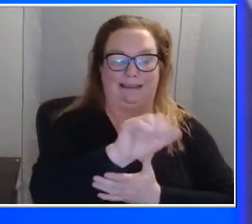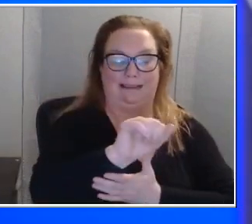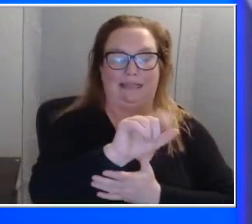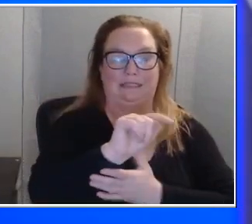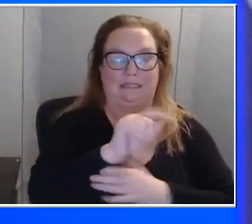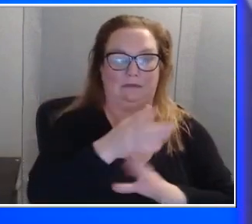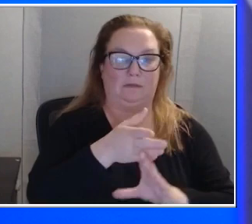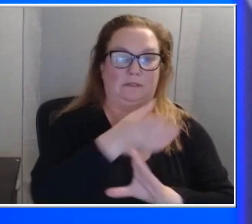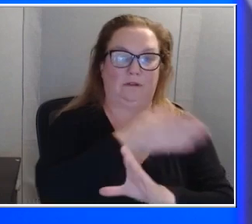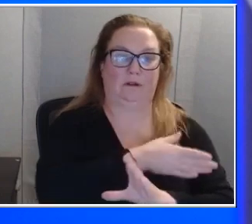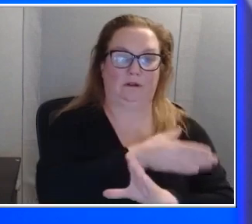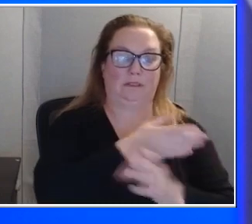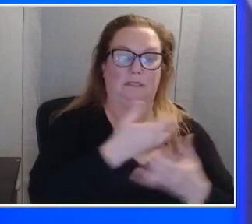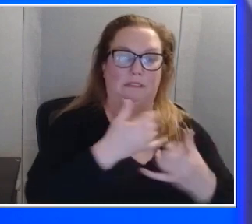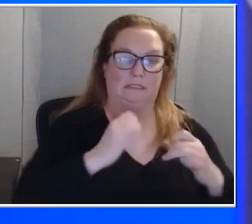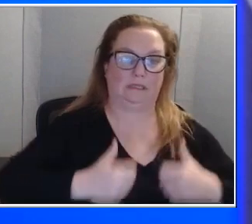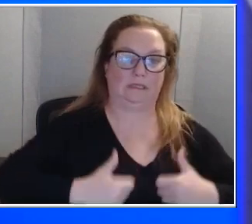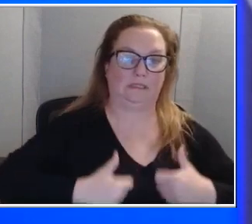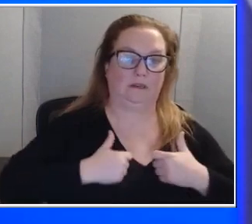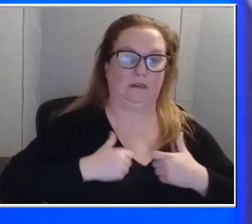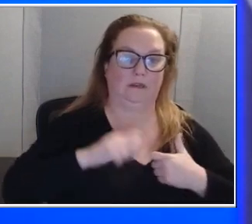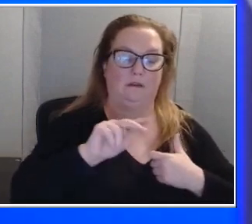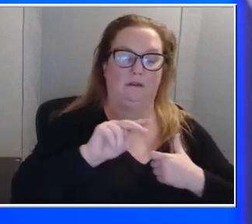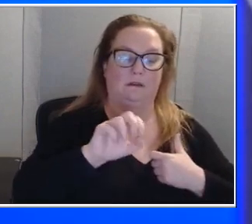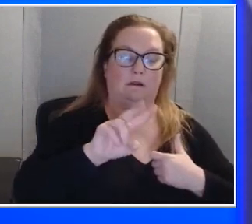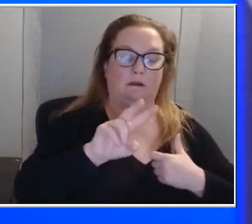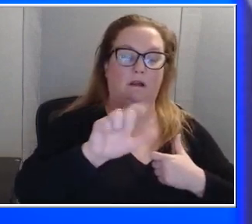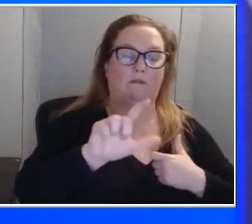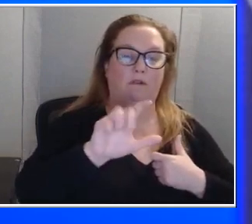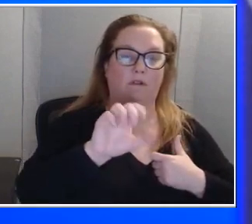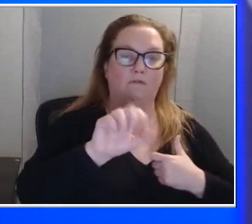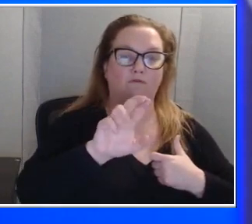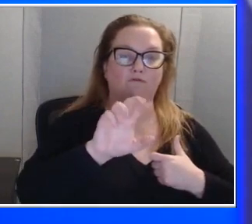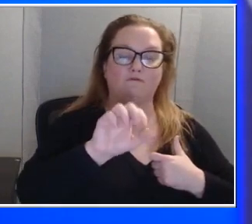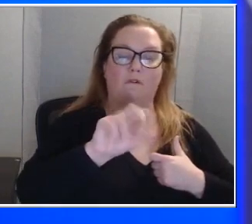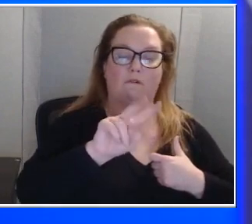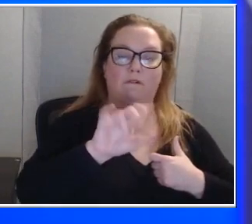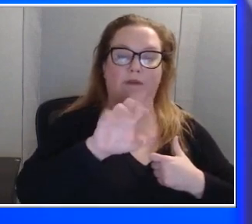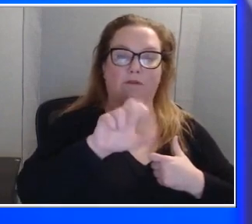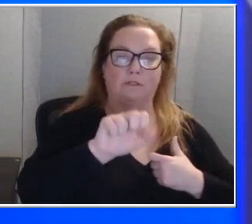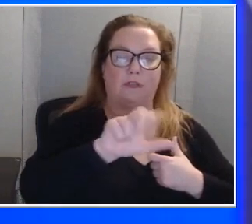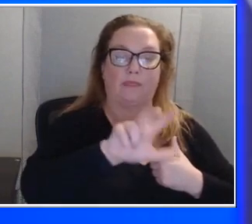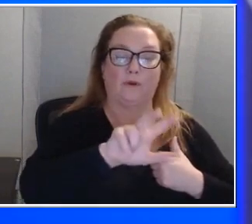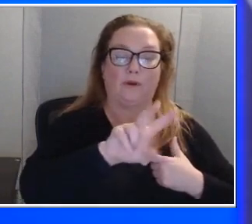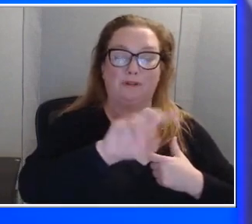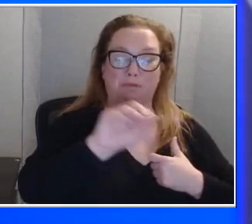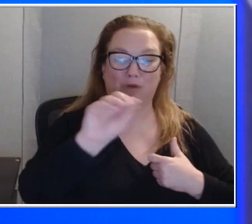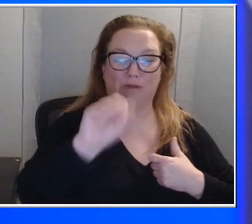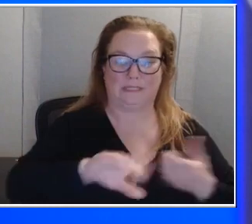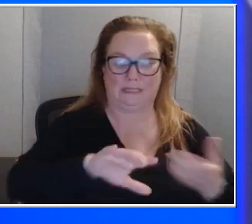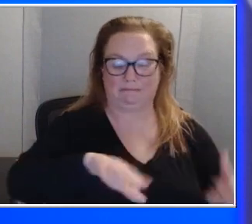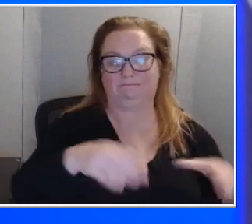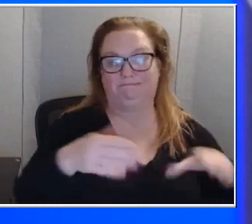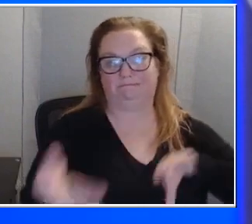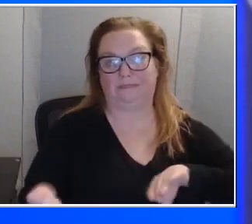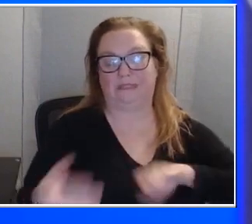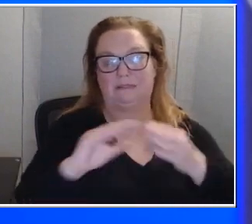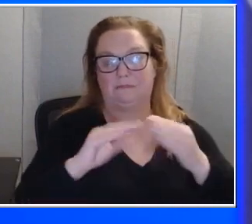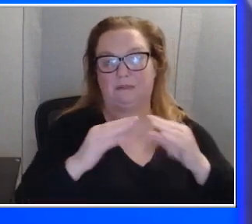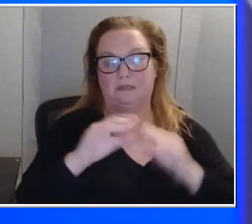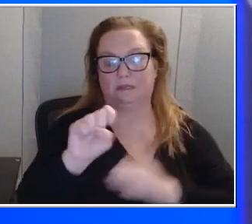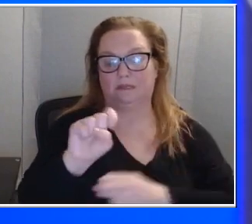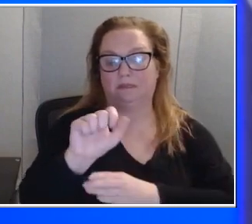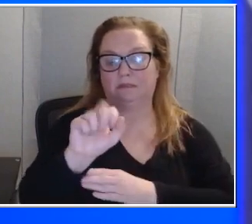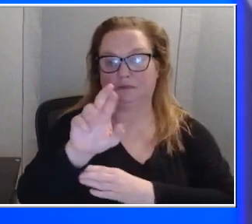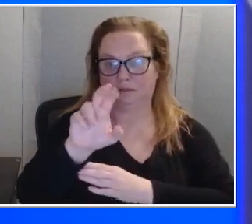prior and still existing novel coronavirus with a 32% case mortality rate. The SARS that